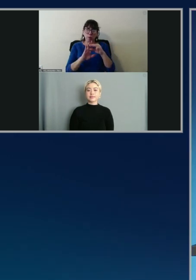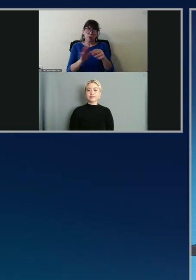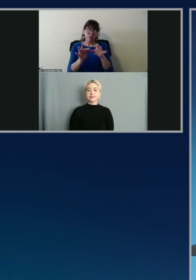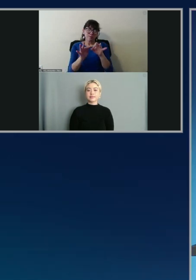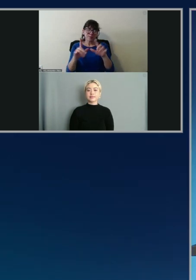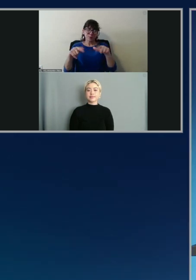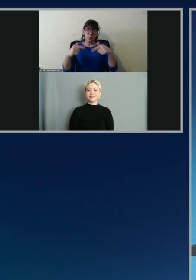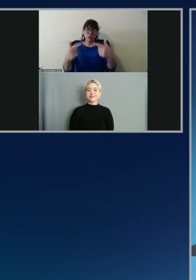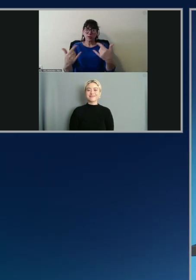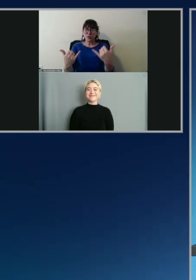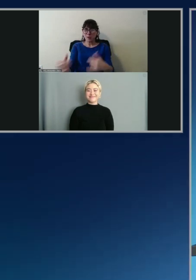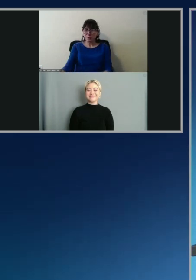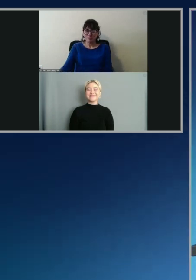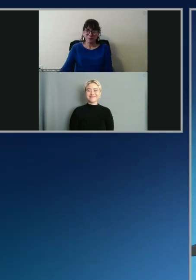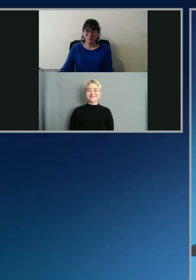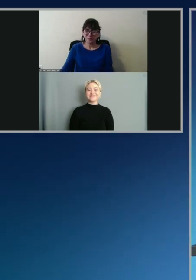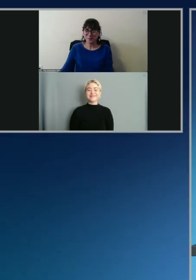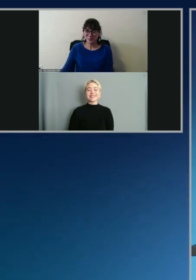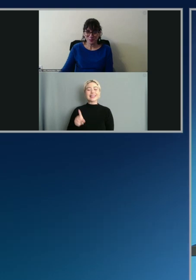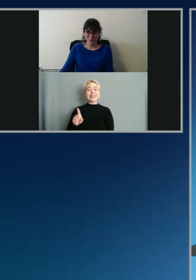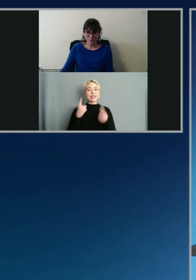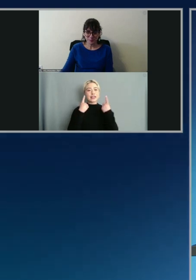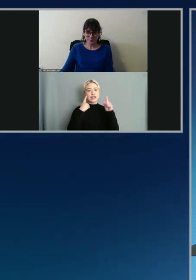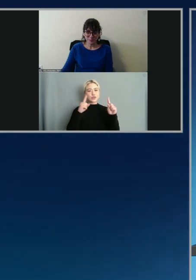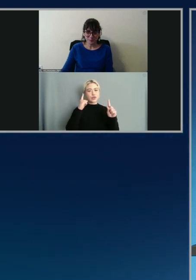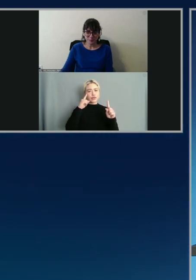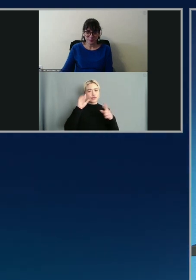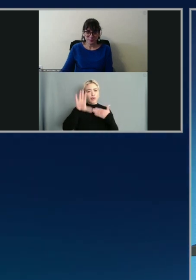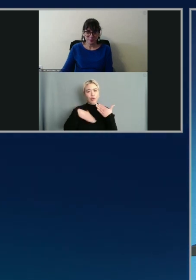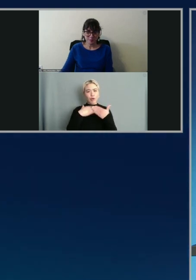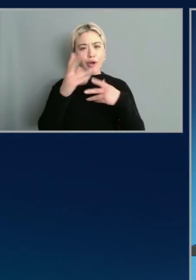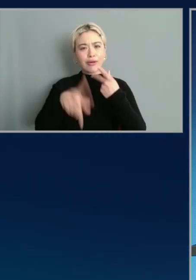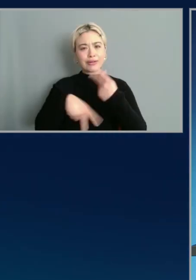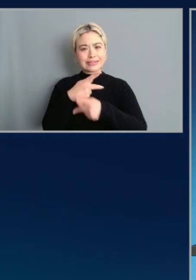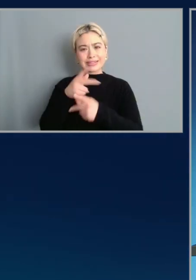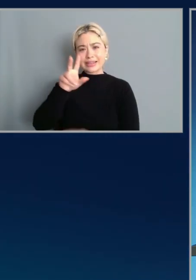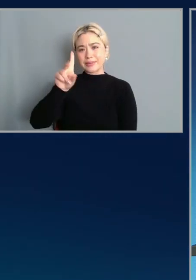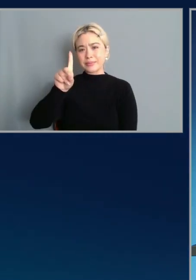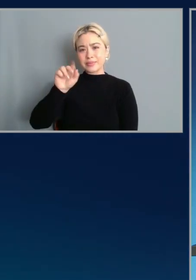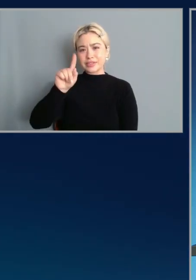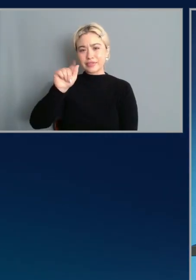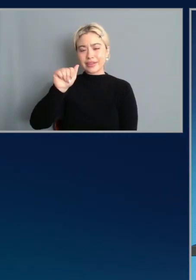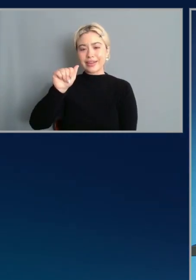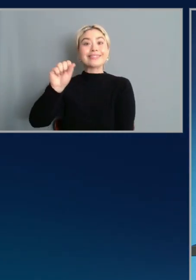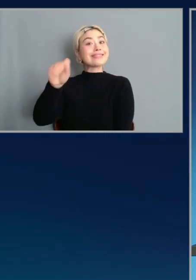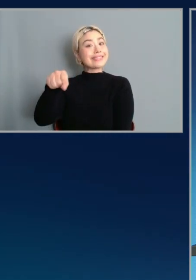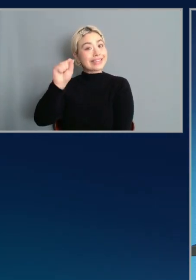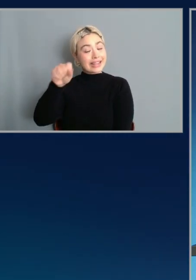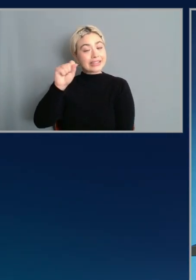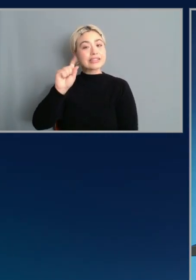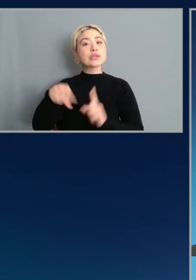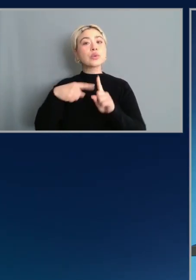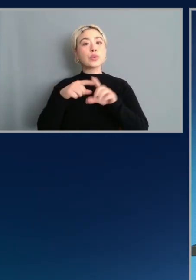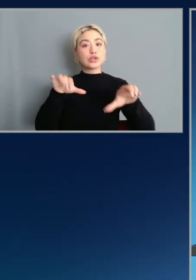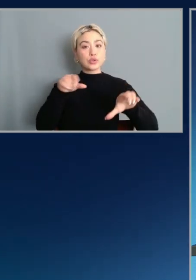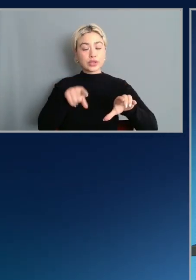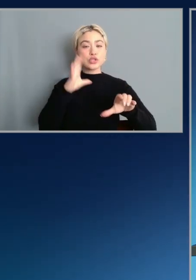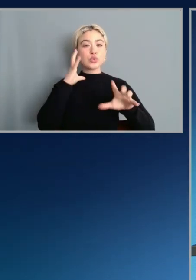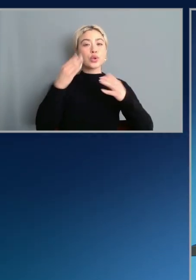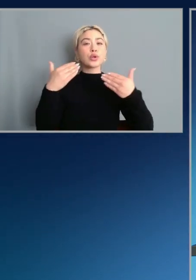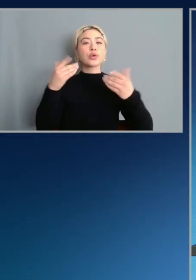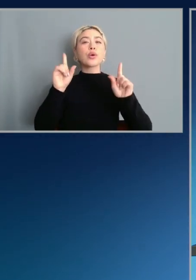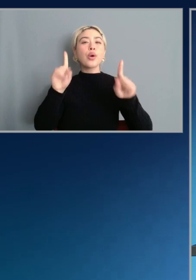data? Yeah, so when we're onboarding new data sets, it's really interesting because you actually want to go create